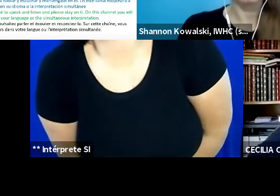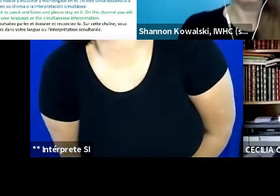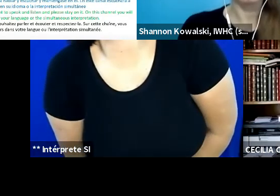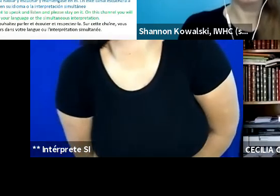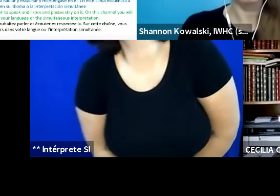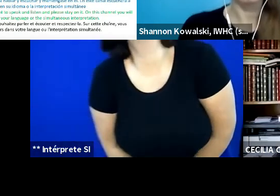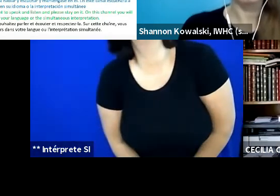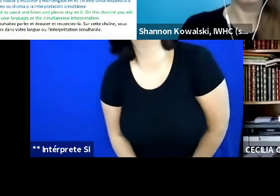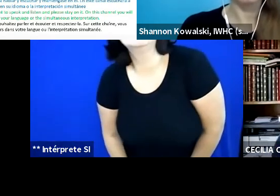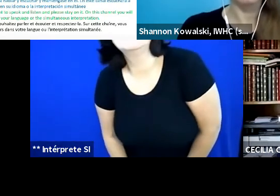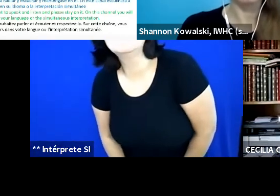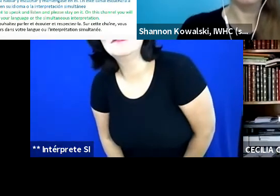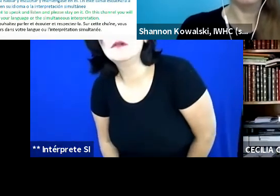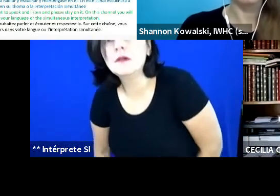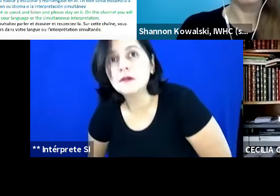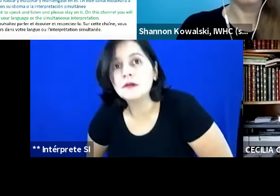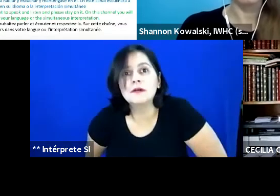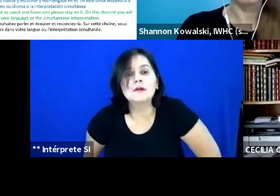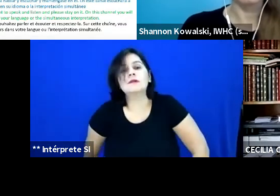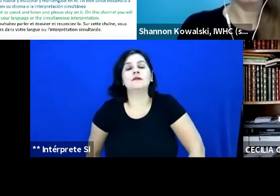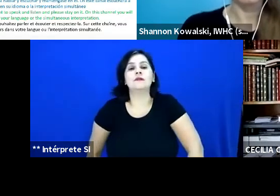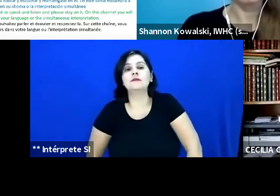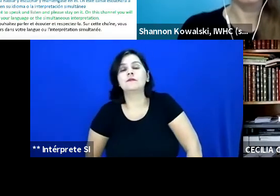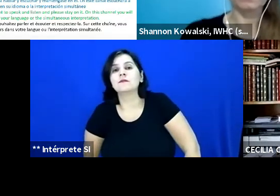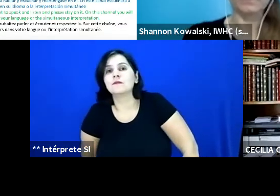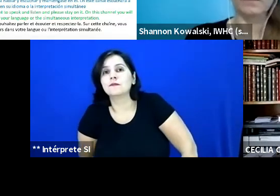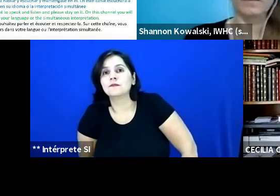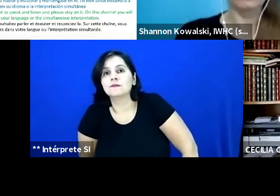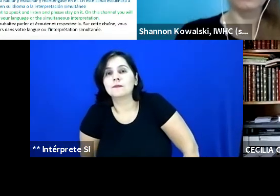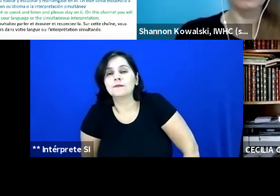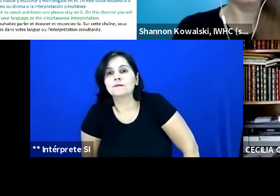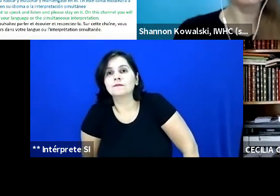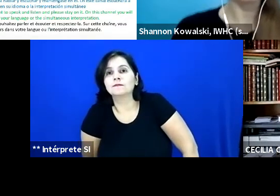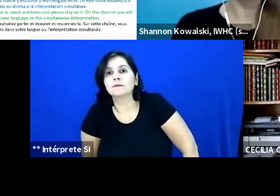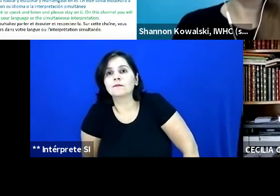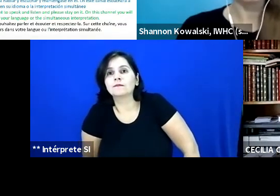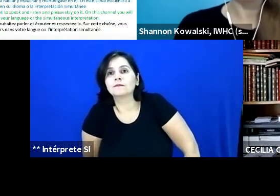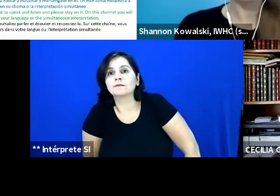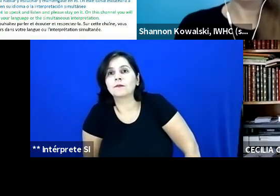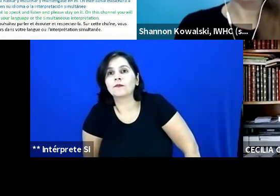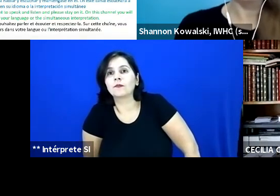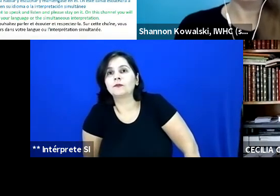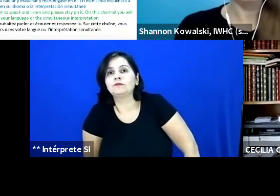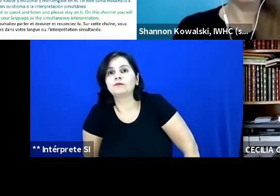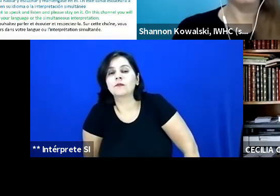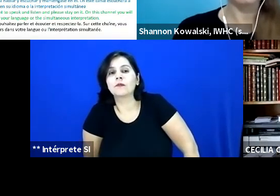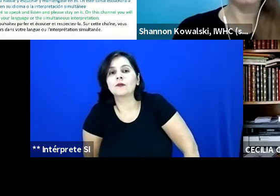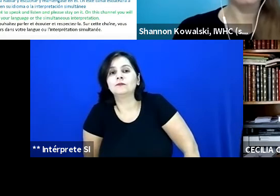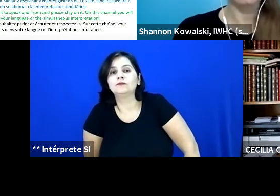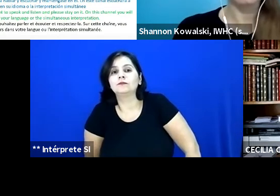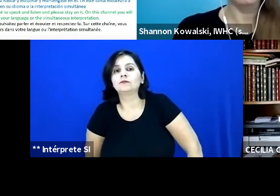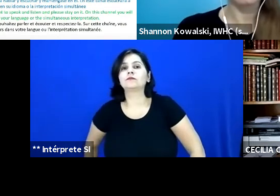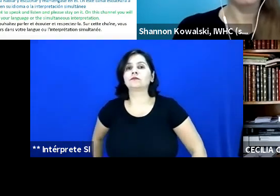ven. Sí, perfecto. Hola. Hola. Ok, entonces podemos verificar que